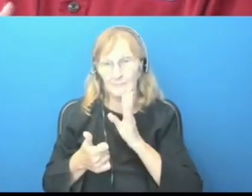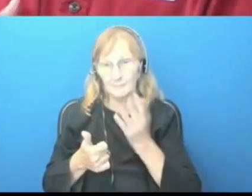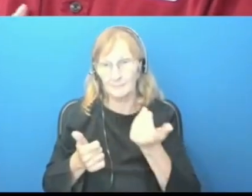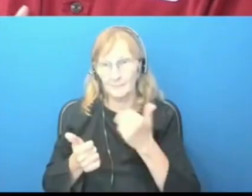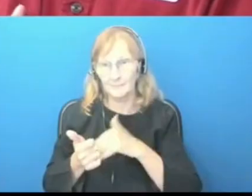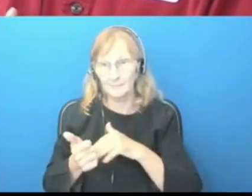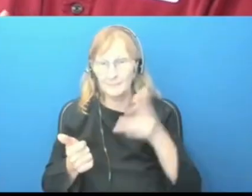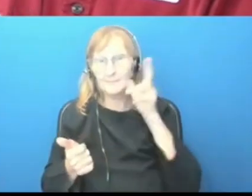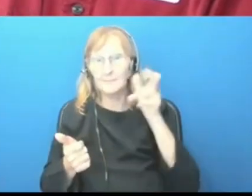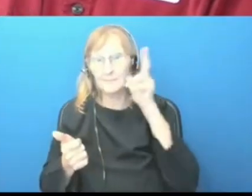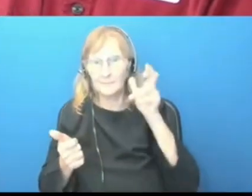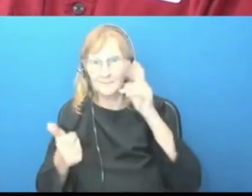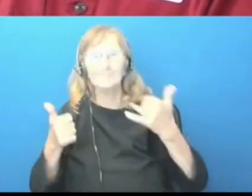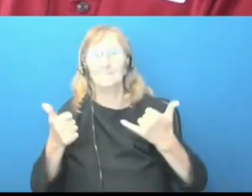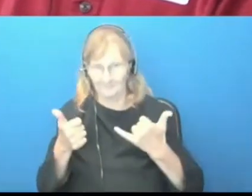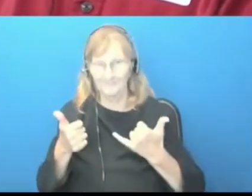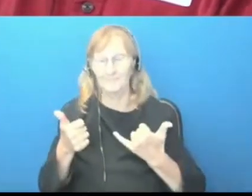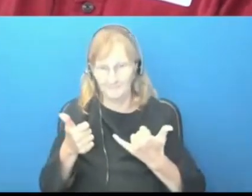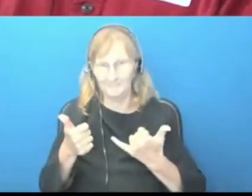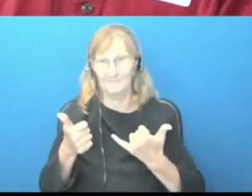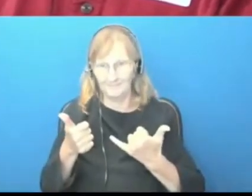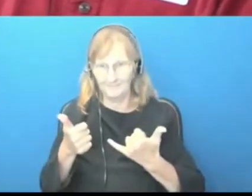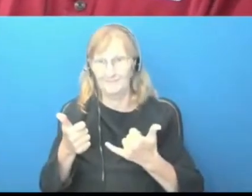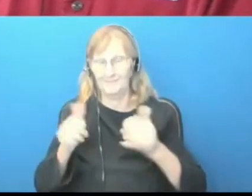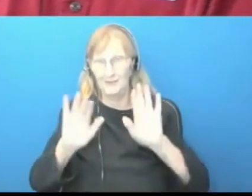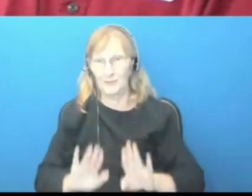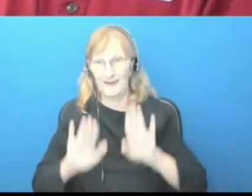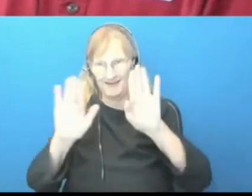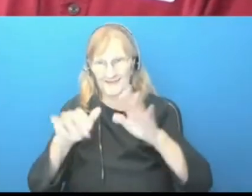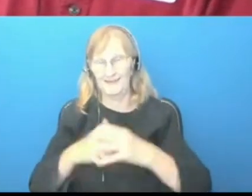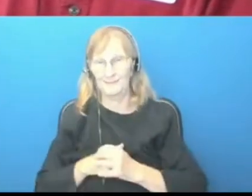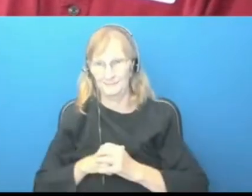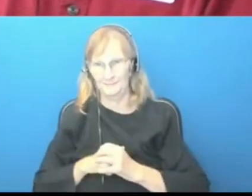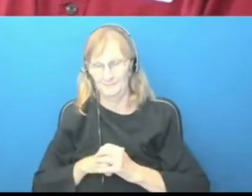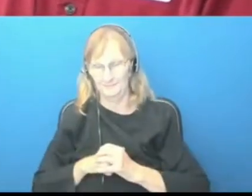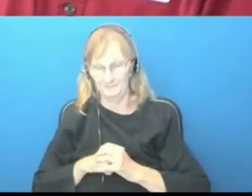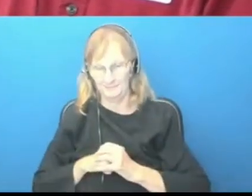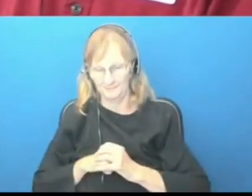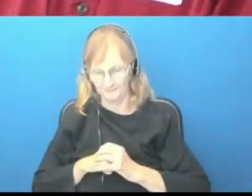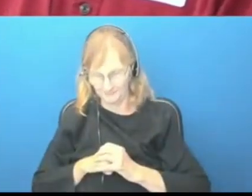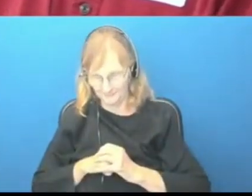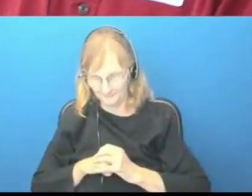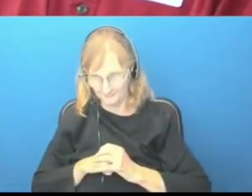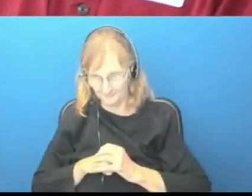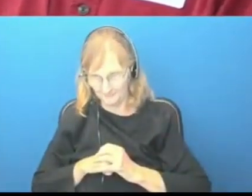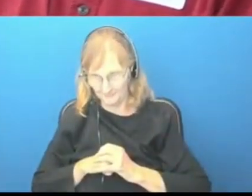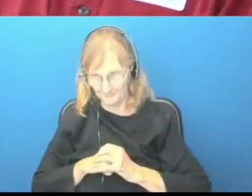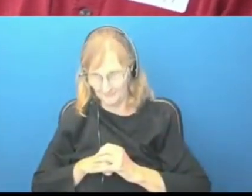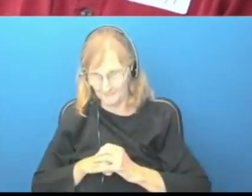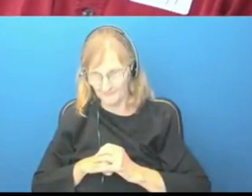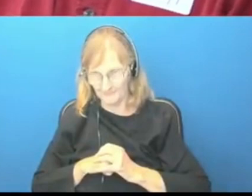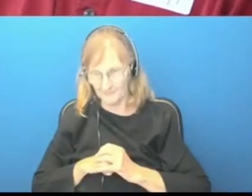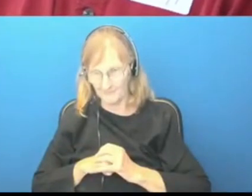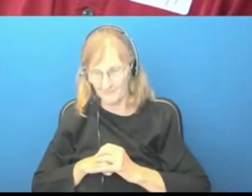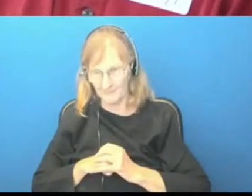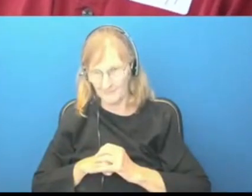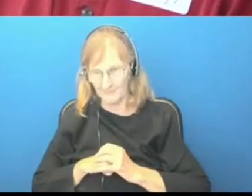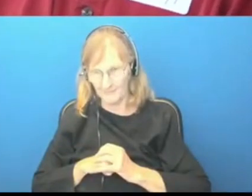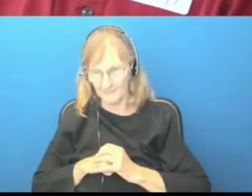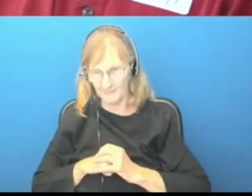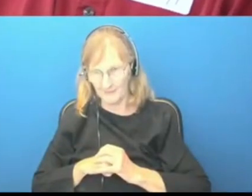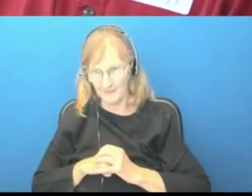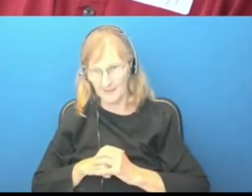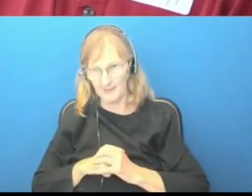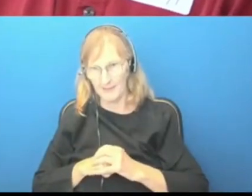Can you hear me now? Yes. Okay, yes, great. Yes. All right. So, Darryl, how has MCCDC